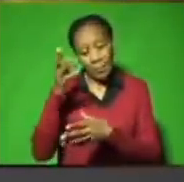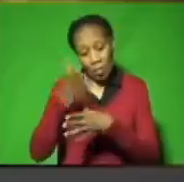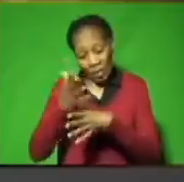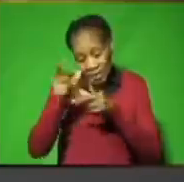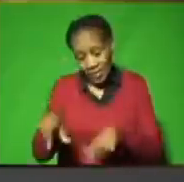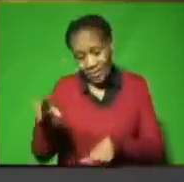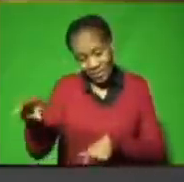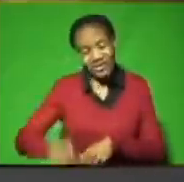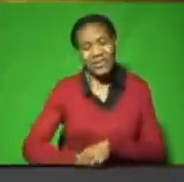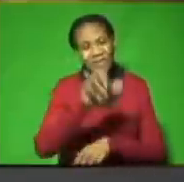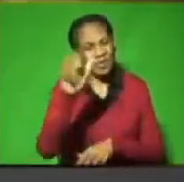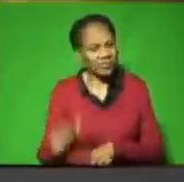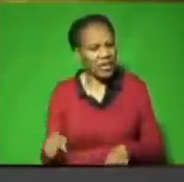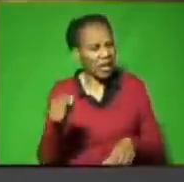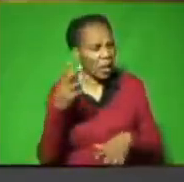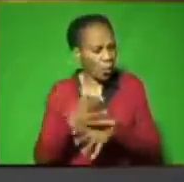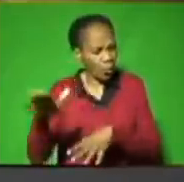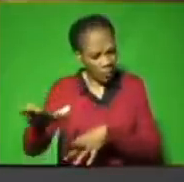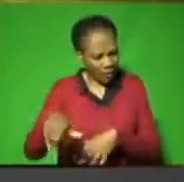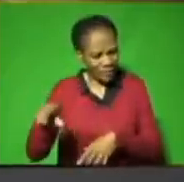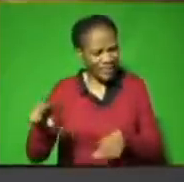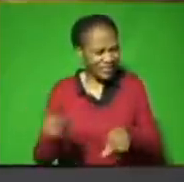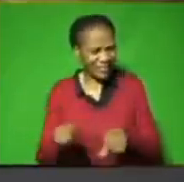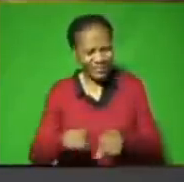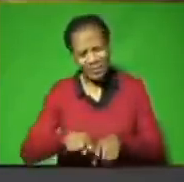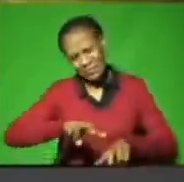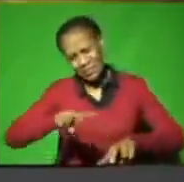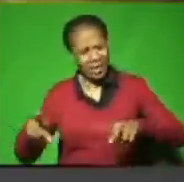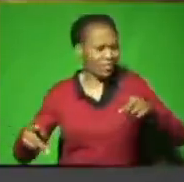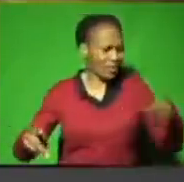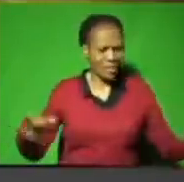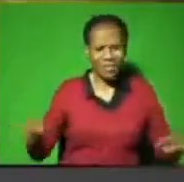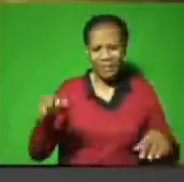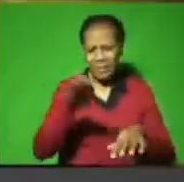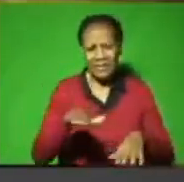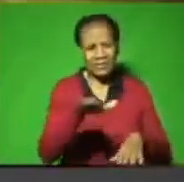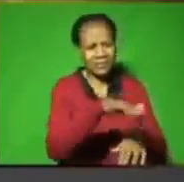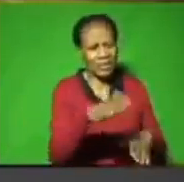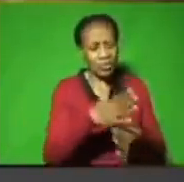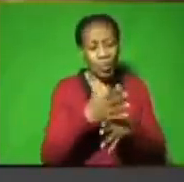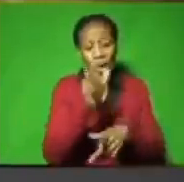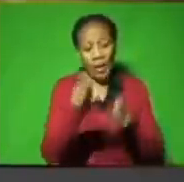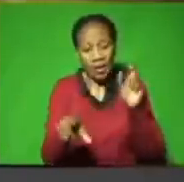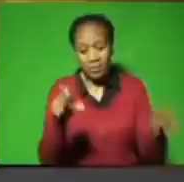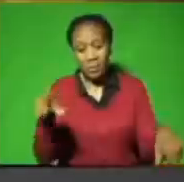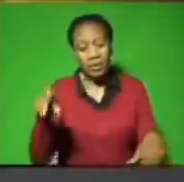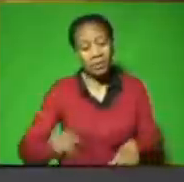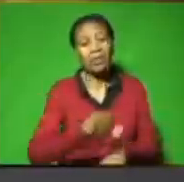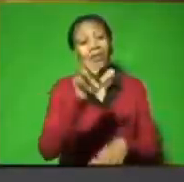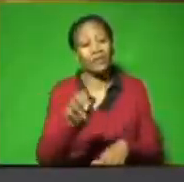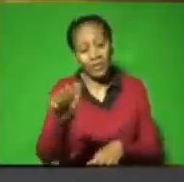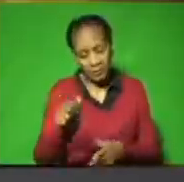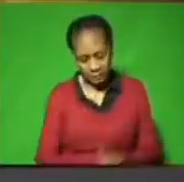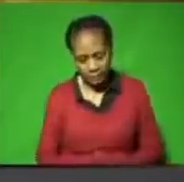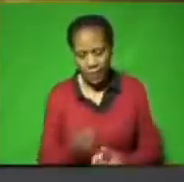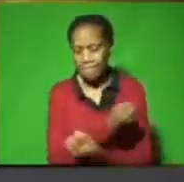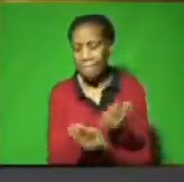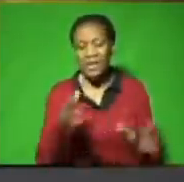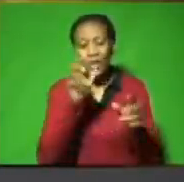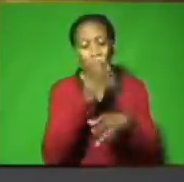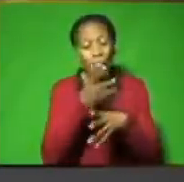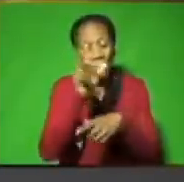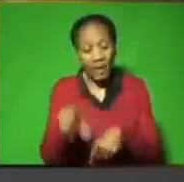is applicable to many other categories of workers in South Africa. A lot of workers in South Africa